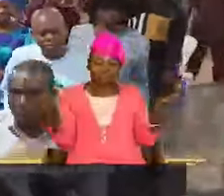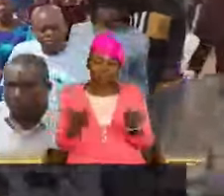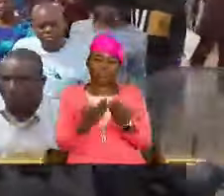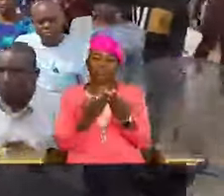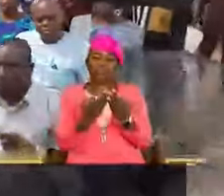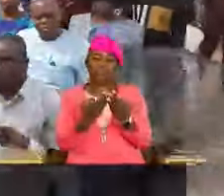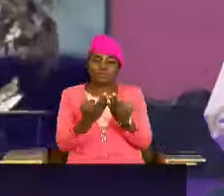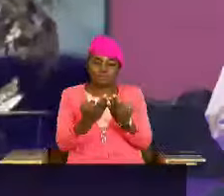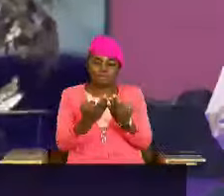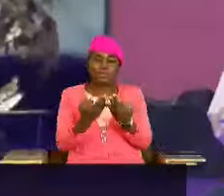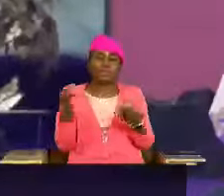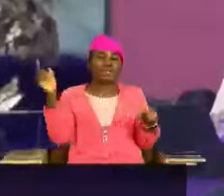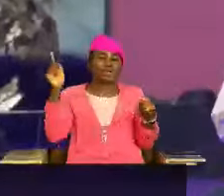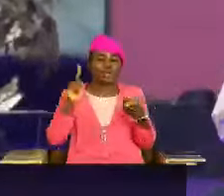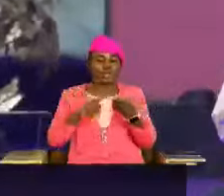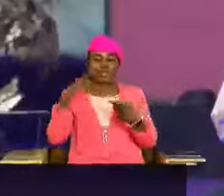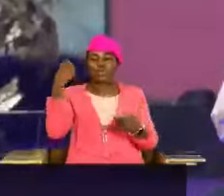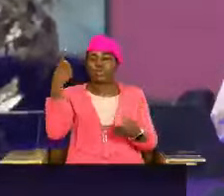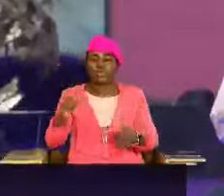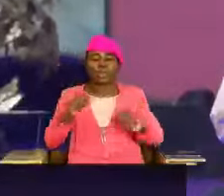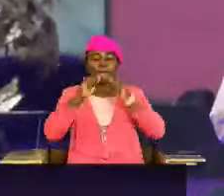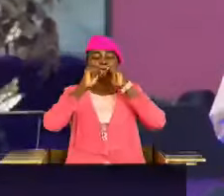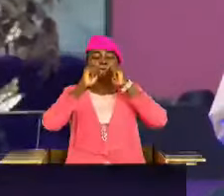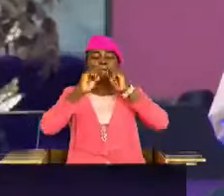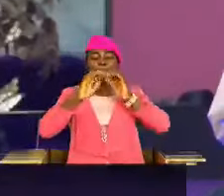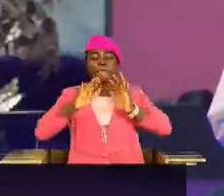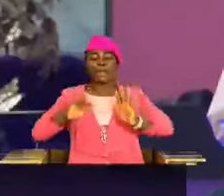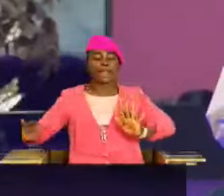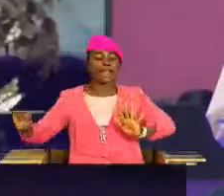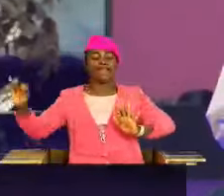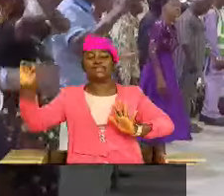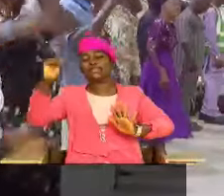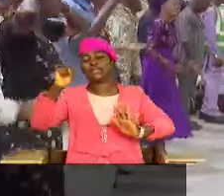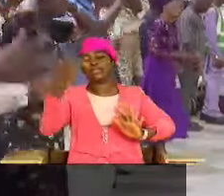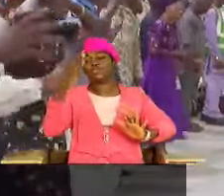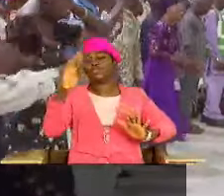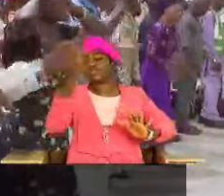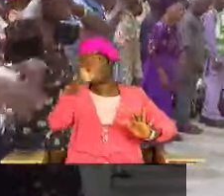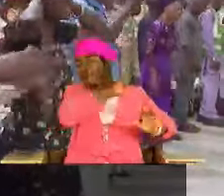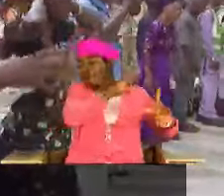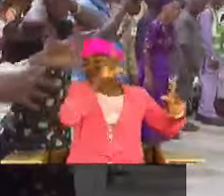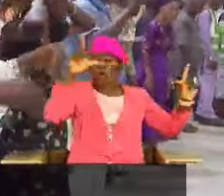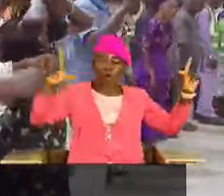power to the blessings of the